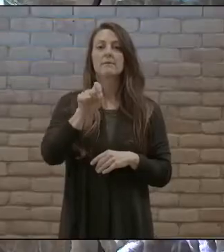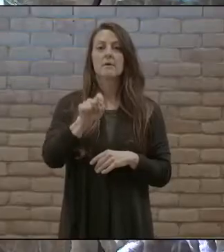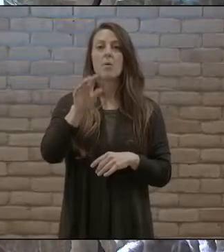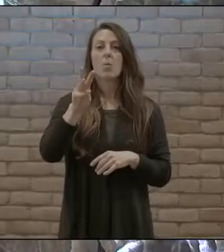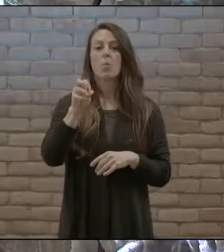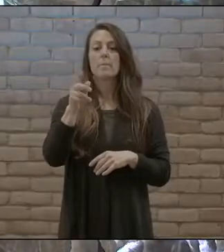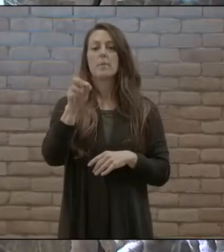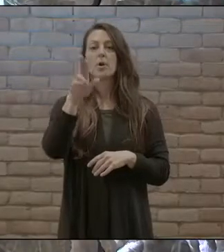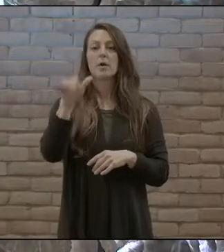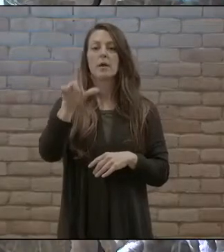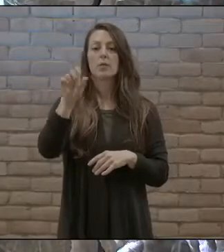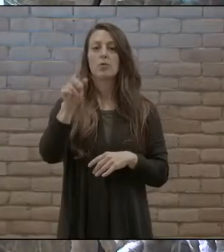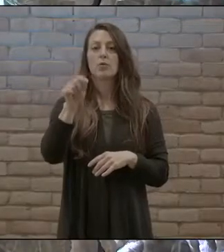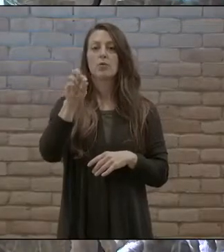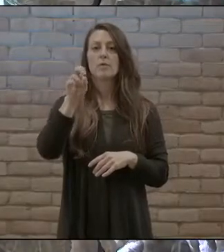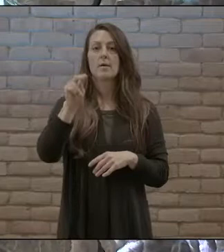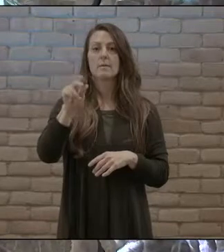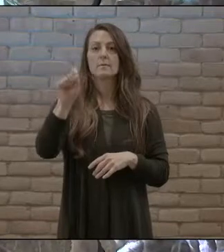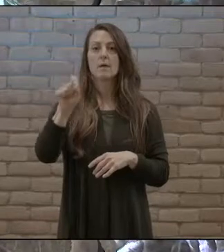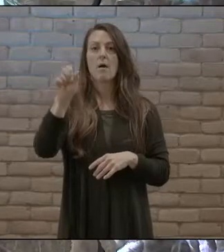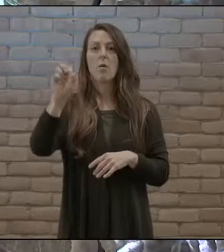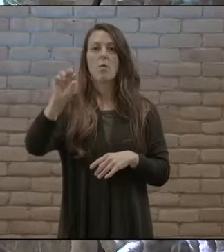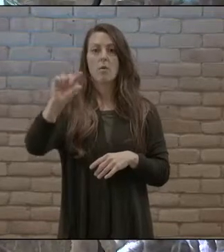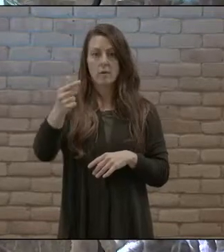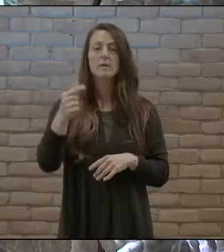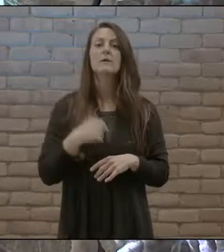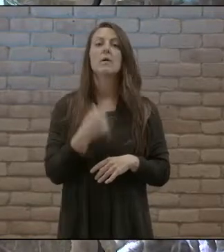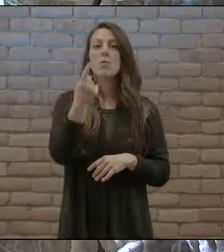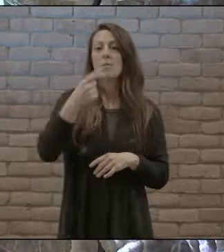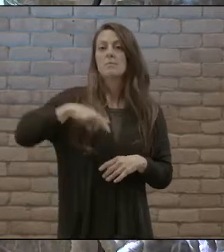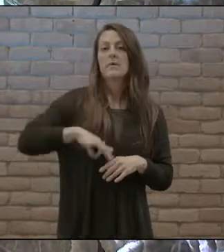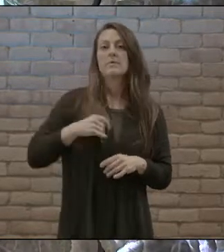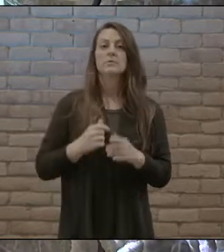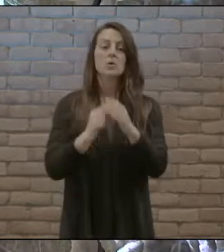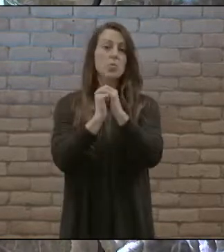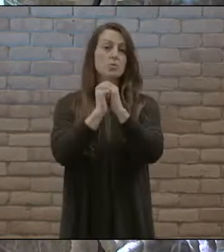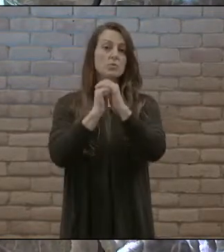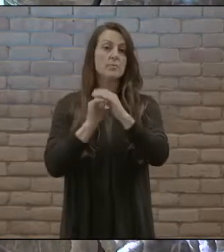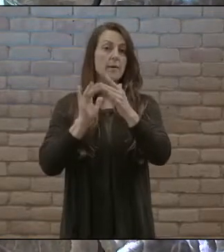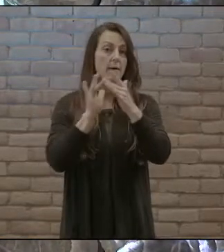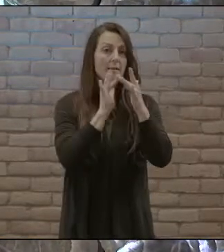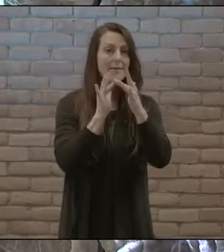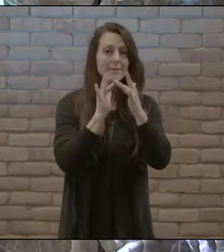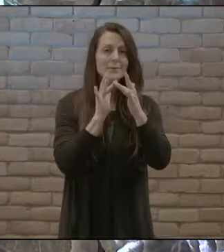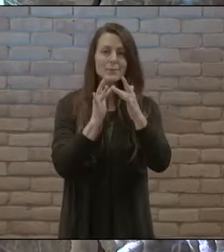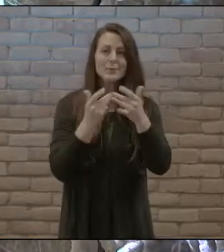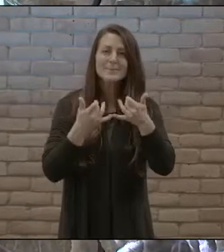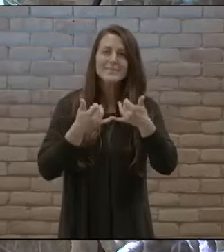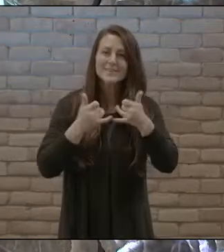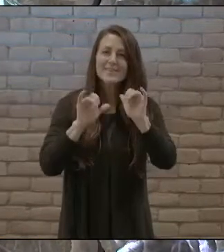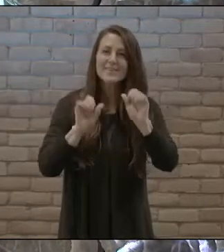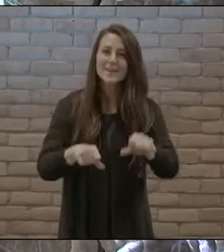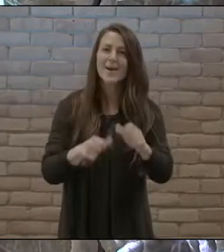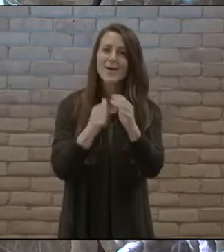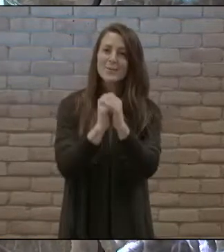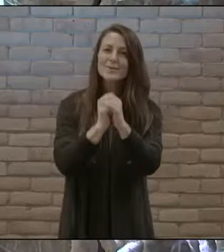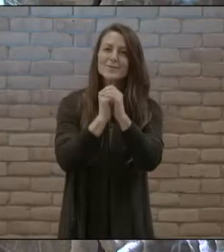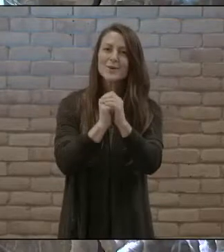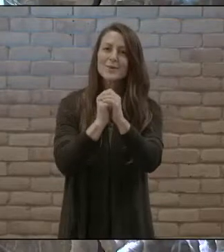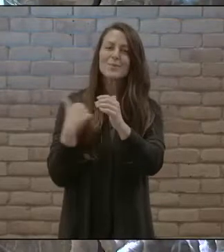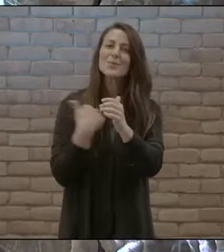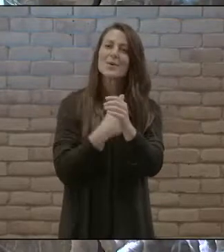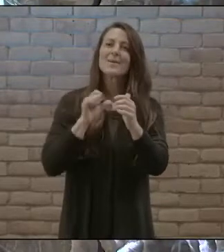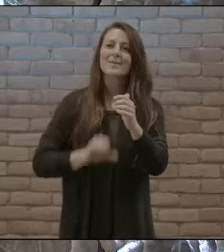live.woodburylutheran.org. Well, one of the benefits of being able to worship here online is that we still get to worship, that we still have this way of getting